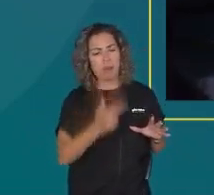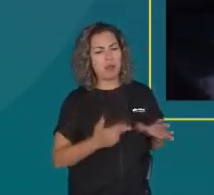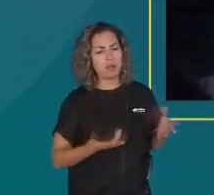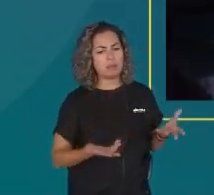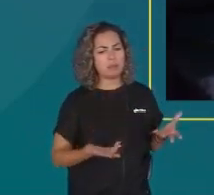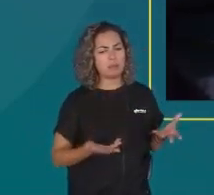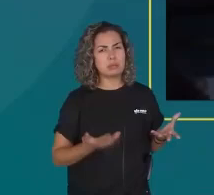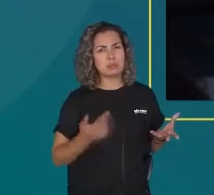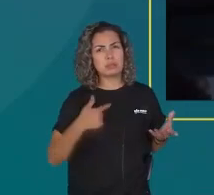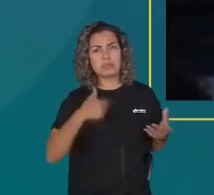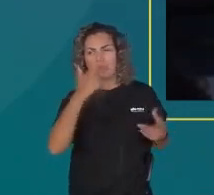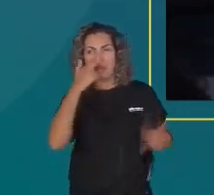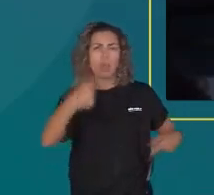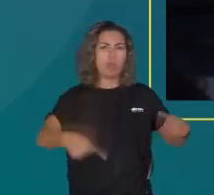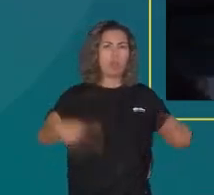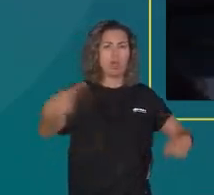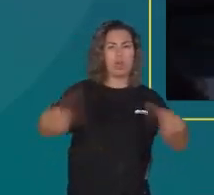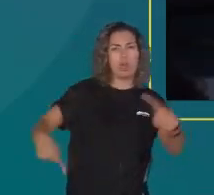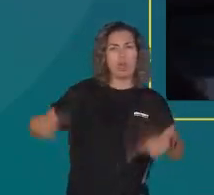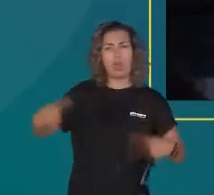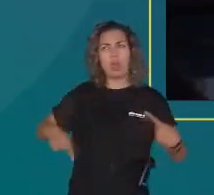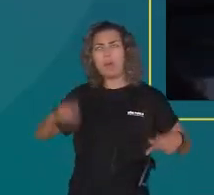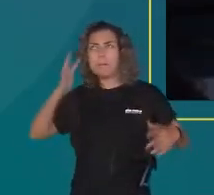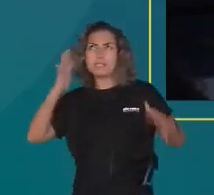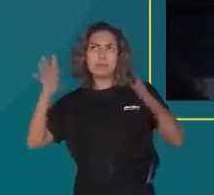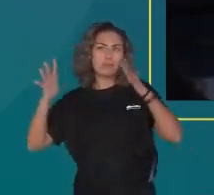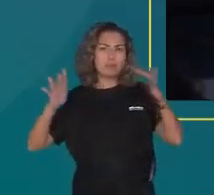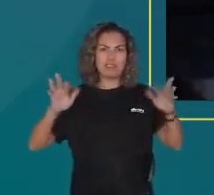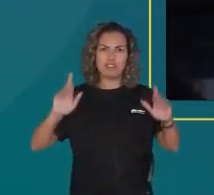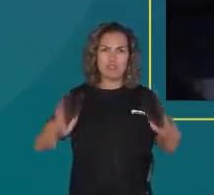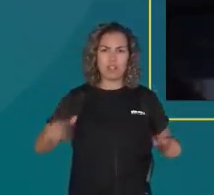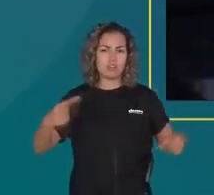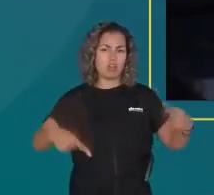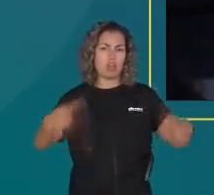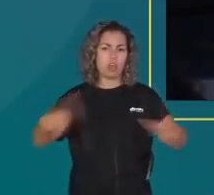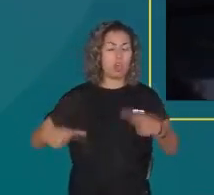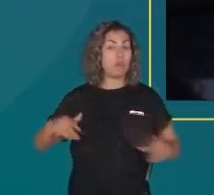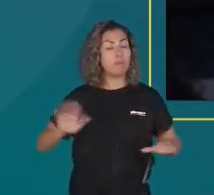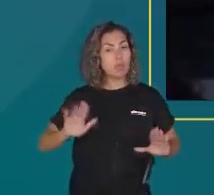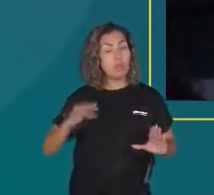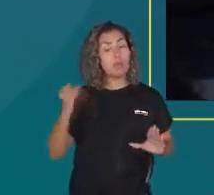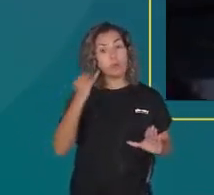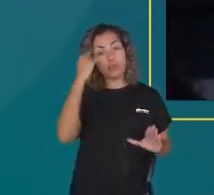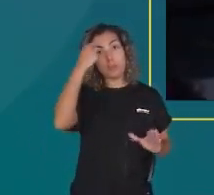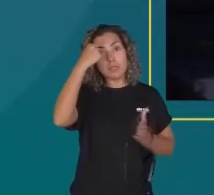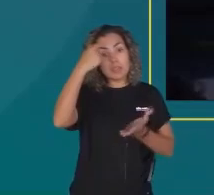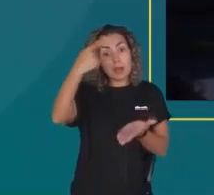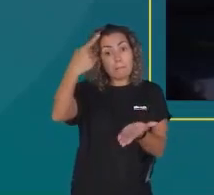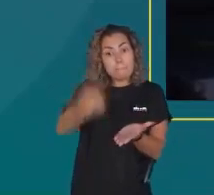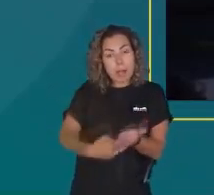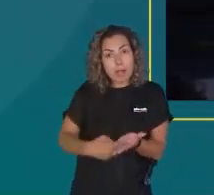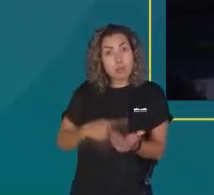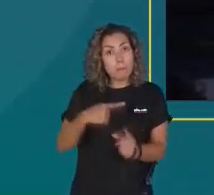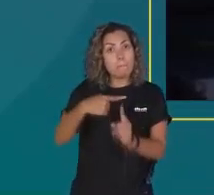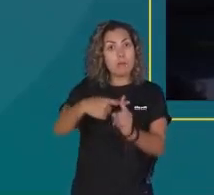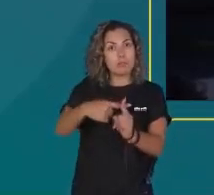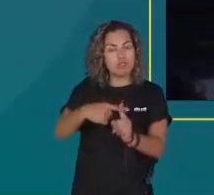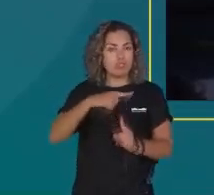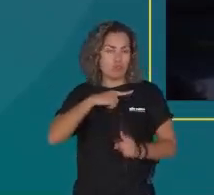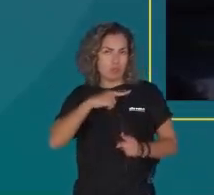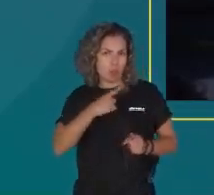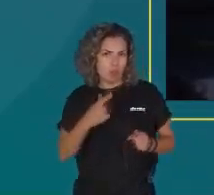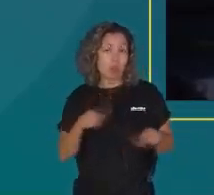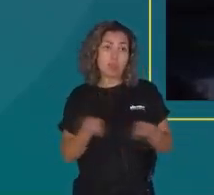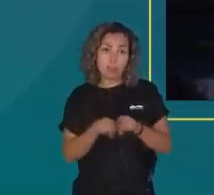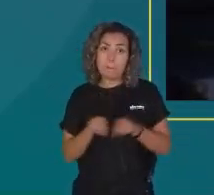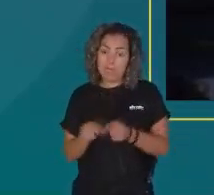and we needed to show that it had a really great impact in the economic world as well, a sector